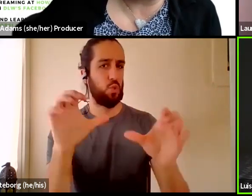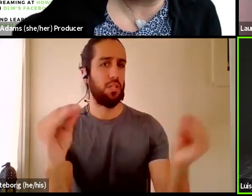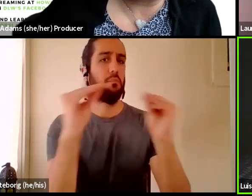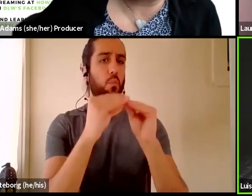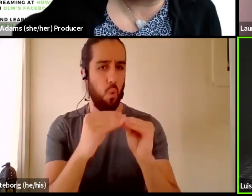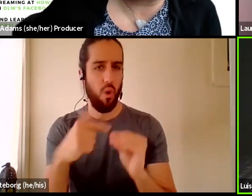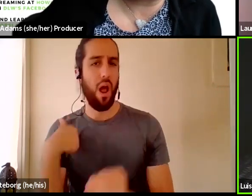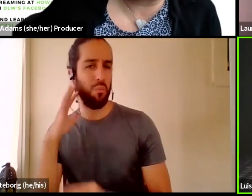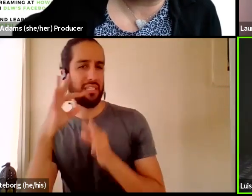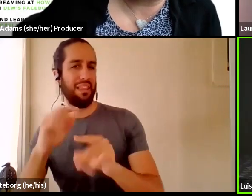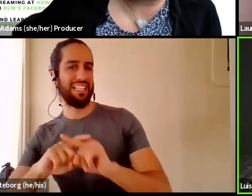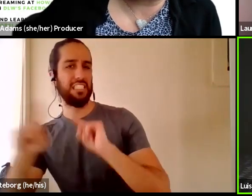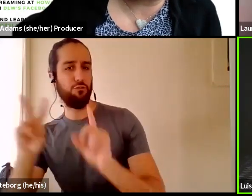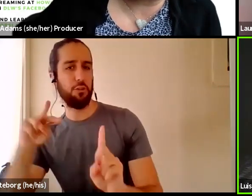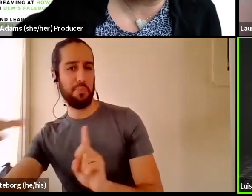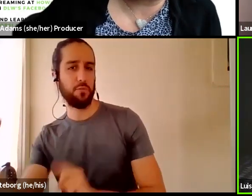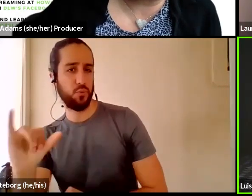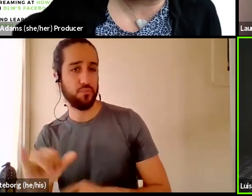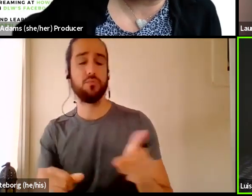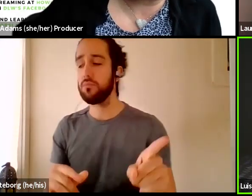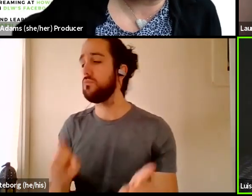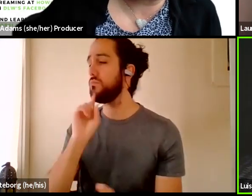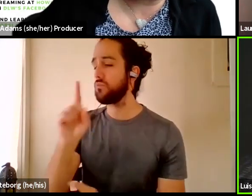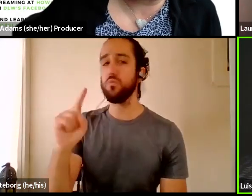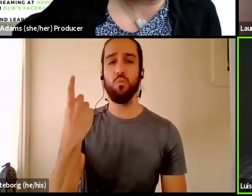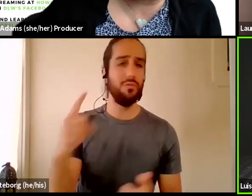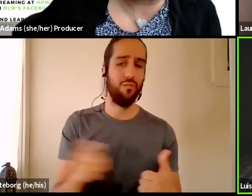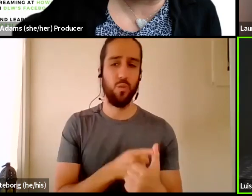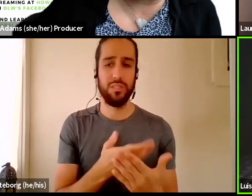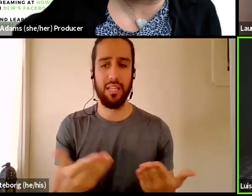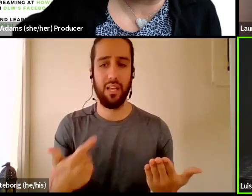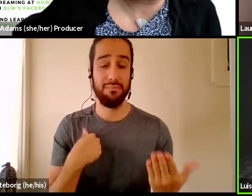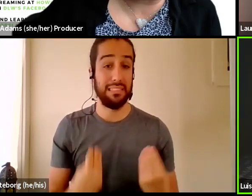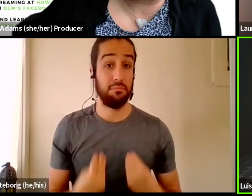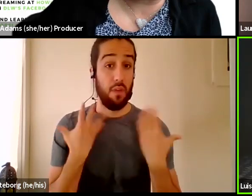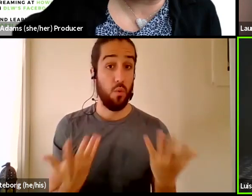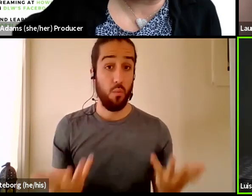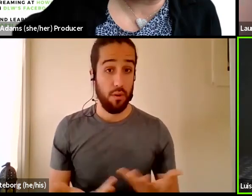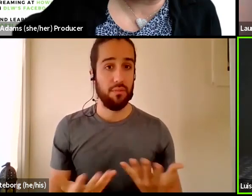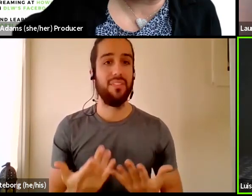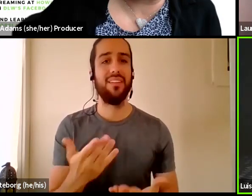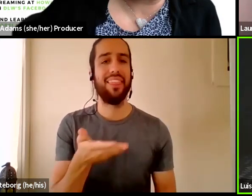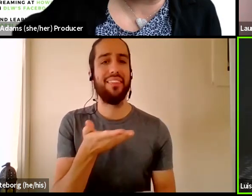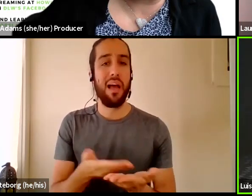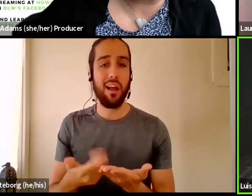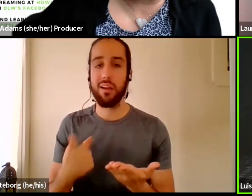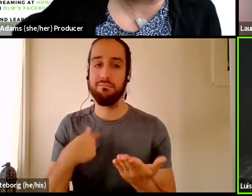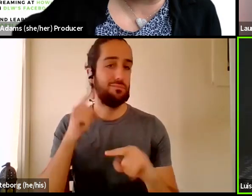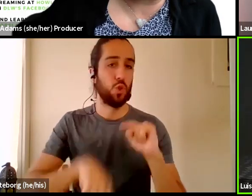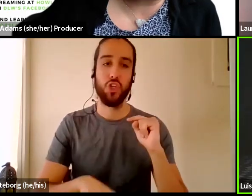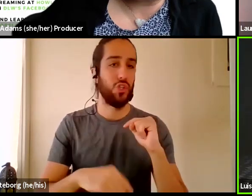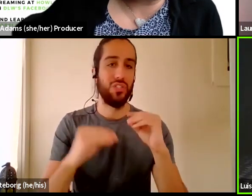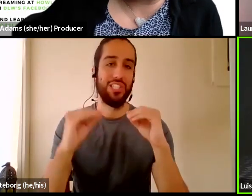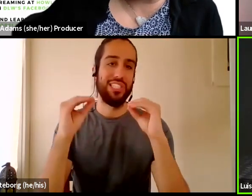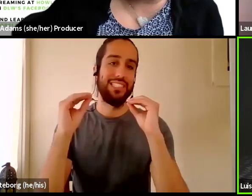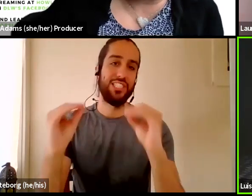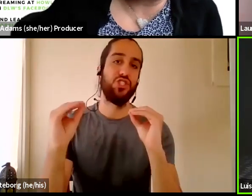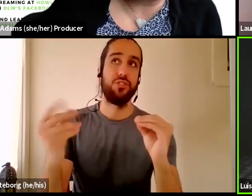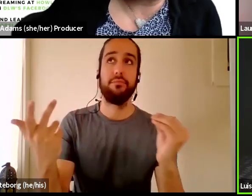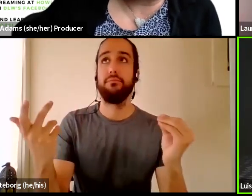okay. When it started, I one of the first things I was inspired by was the fact that I was not going to be able to teach, let's say,